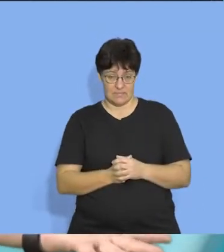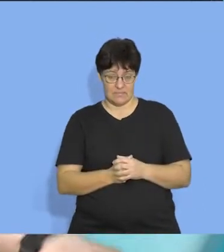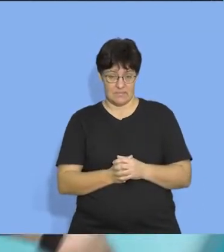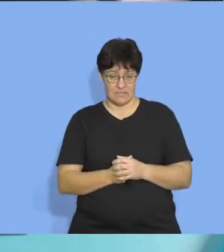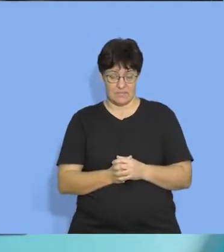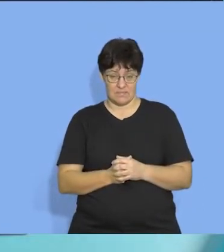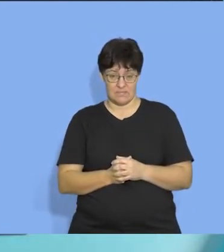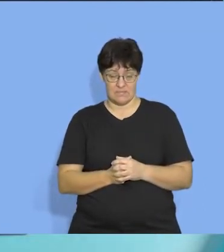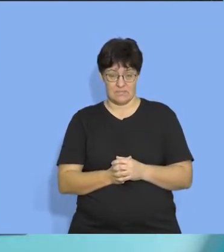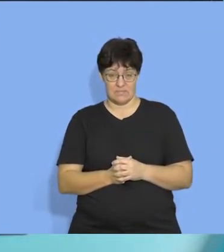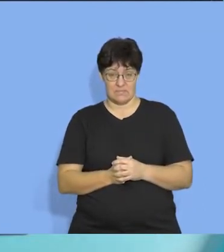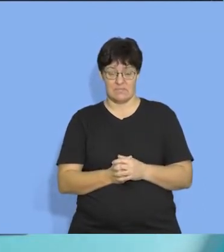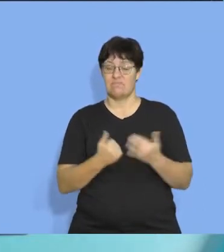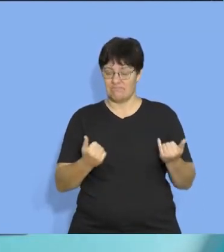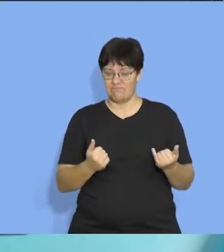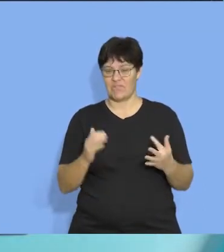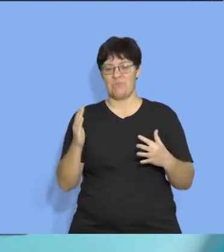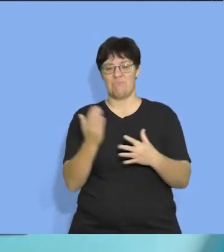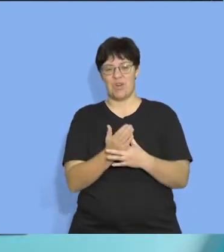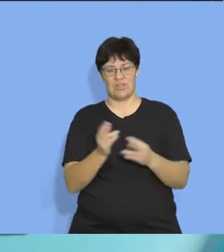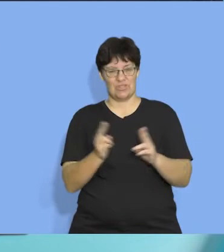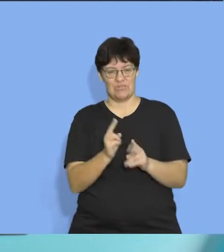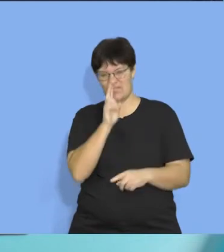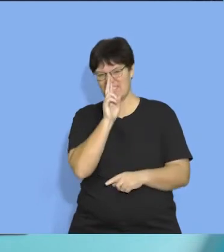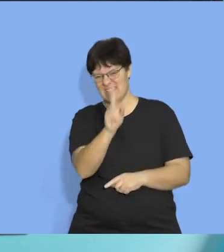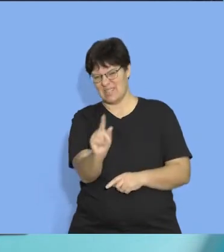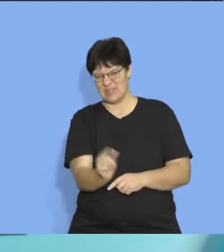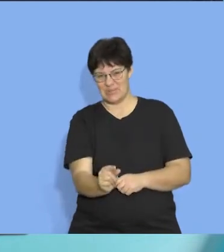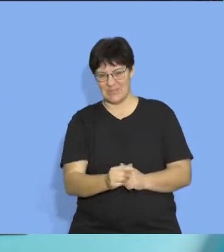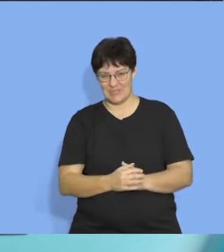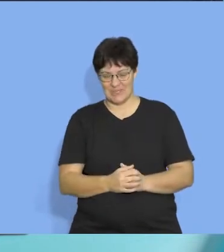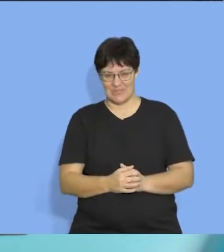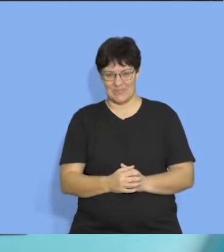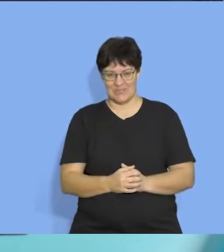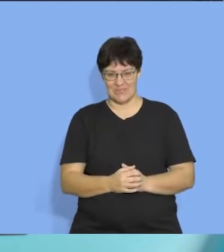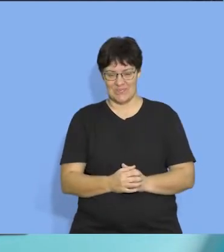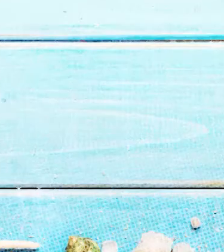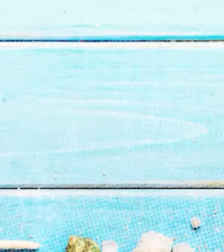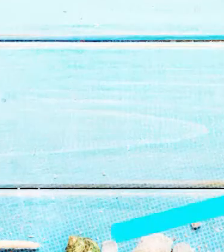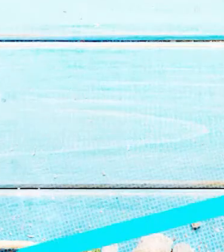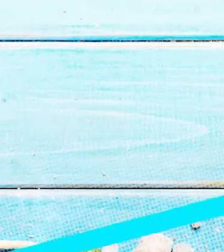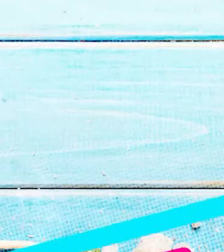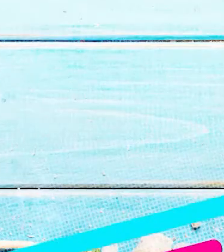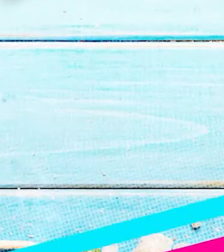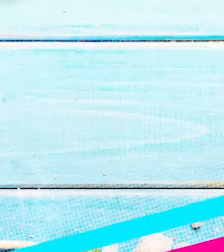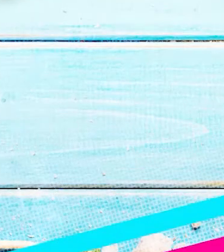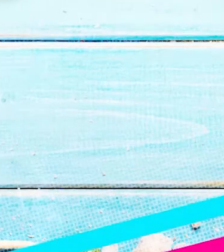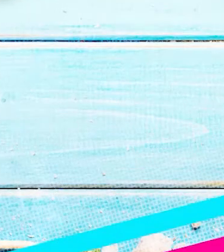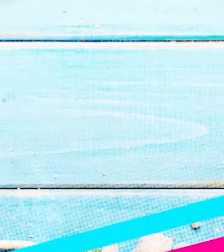okay? So, time for a short break, and I'll see you in a couple of minutes.